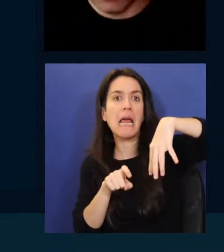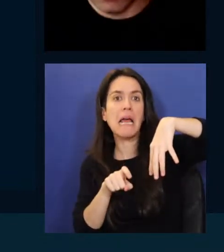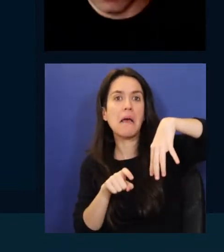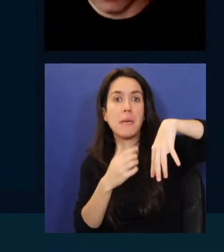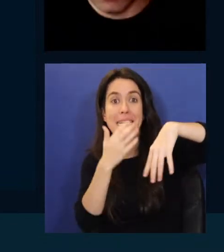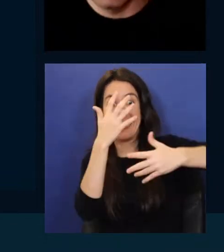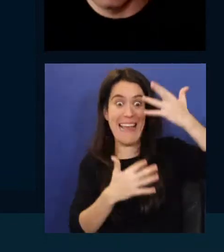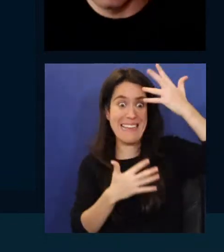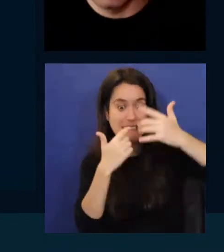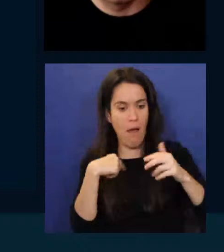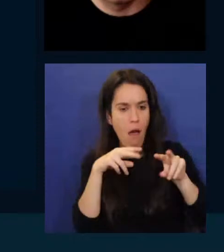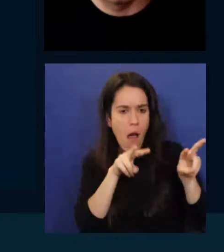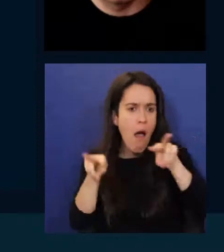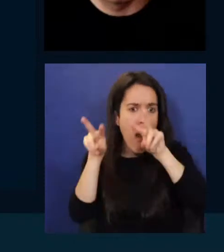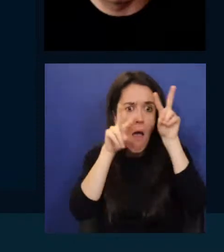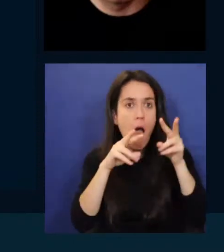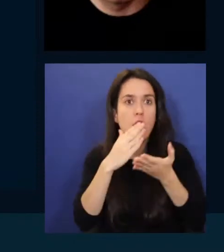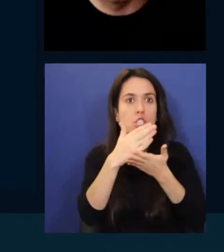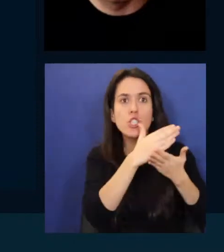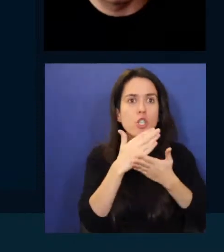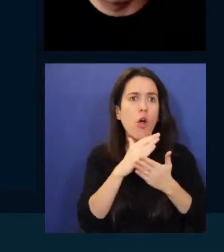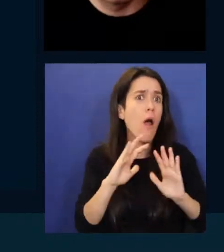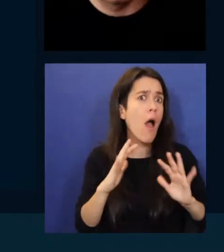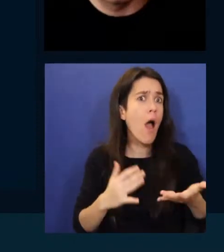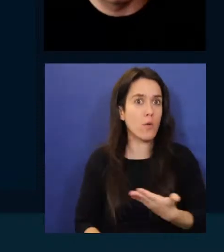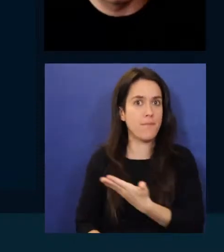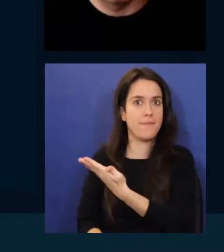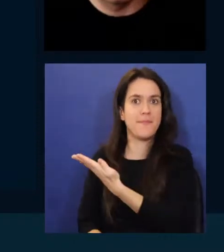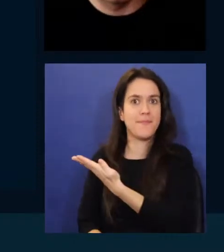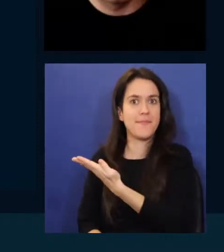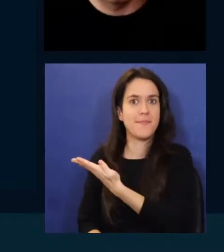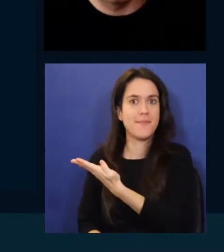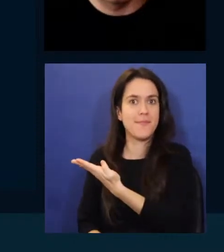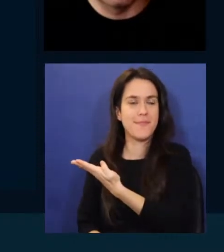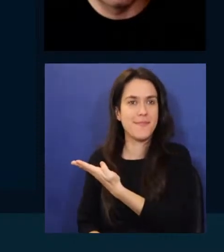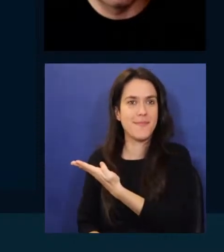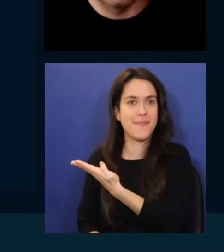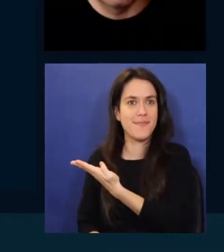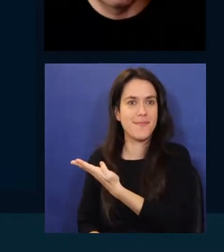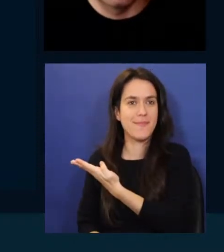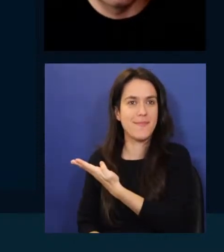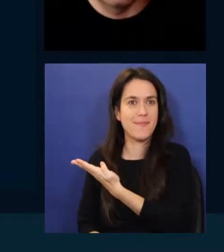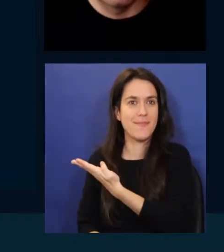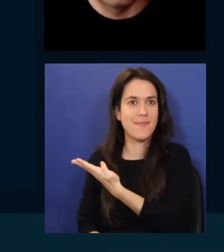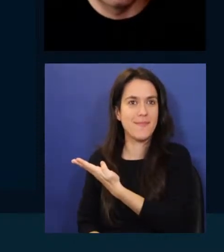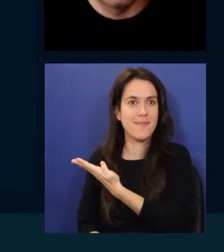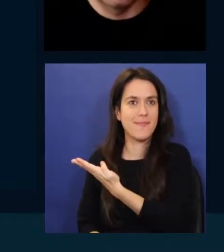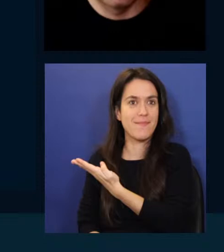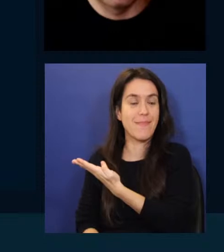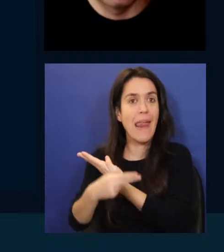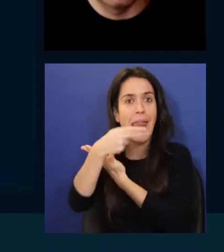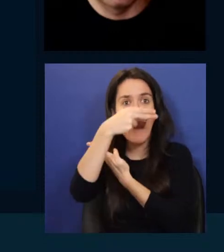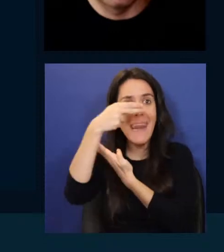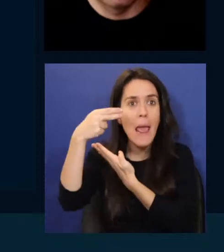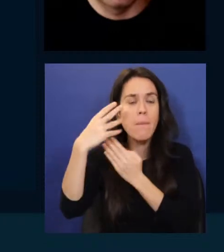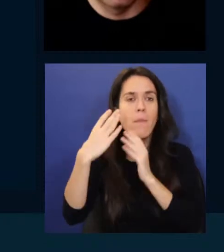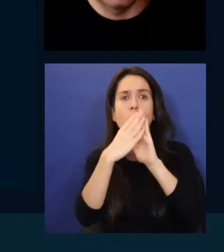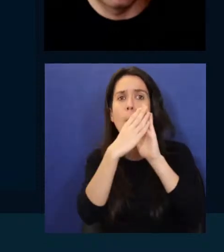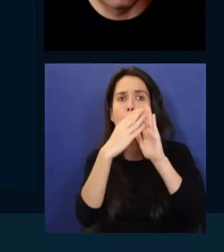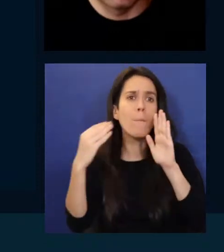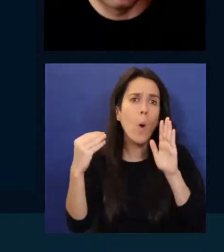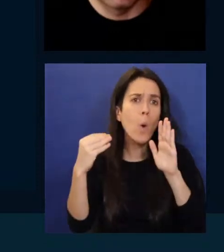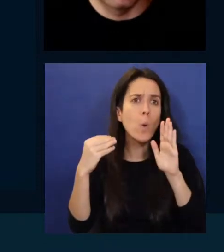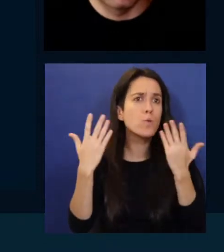create a share, Lisa first specifies the share name, the mode of sharing, either snapshot or in